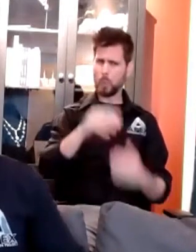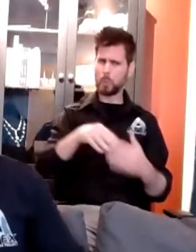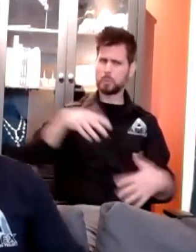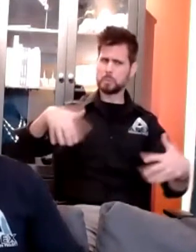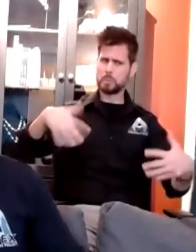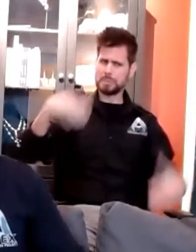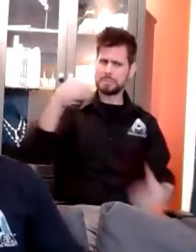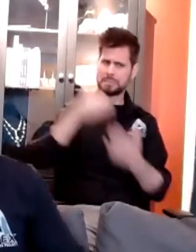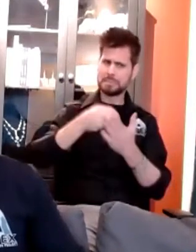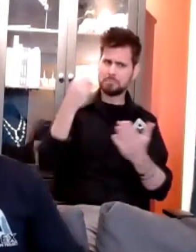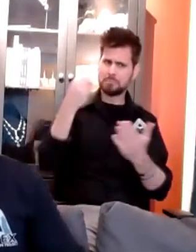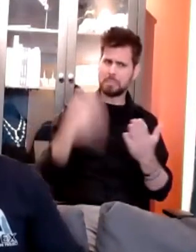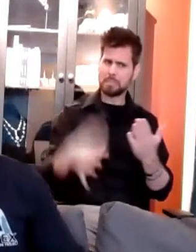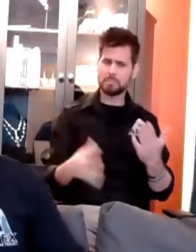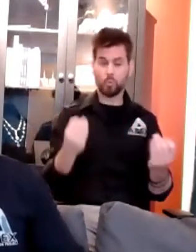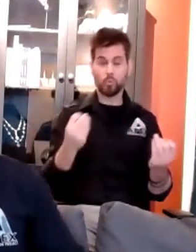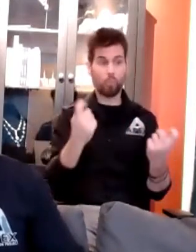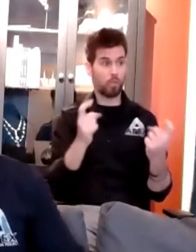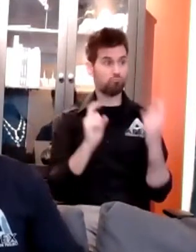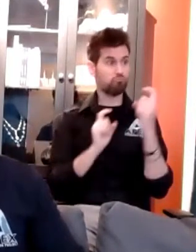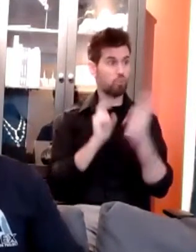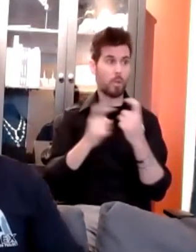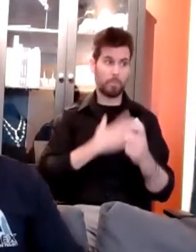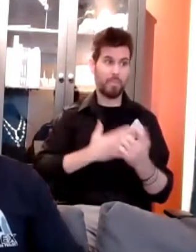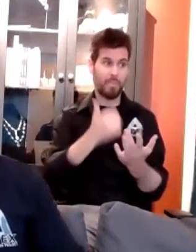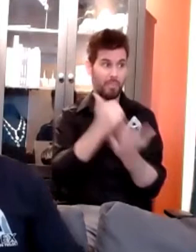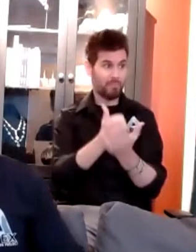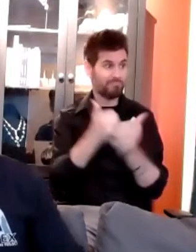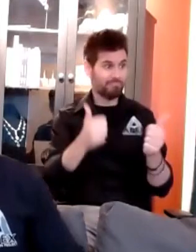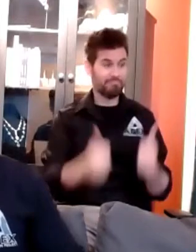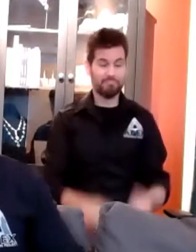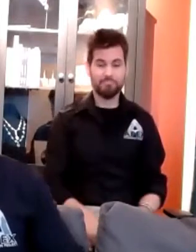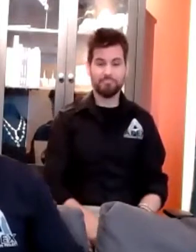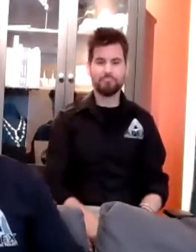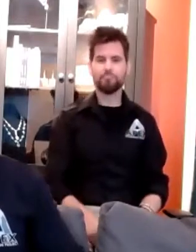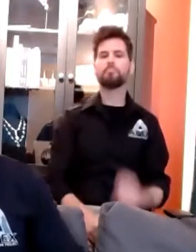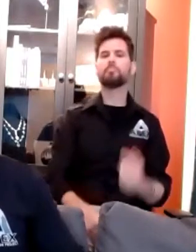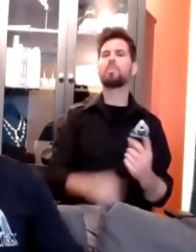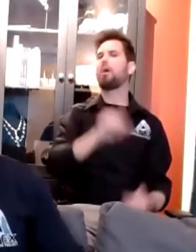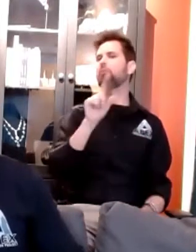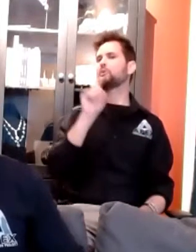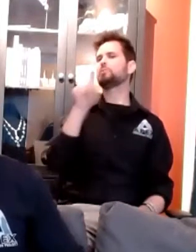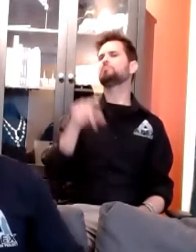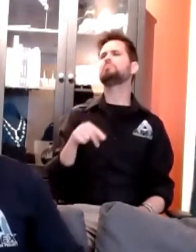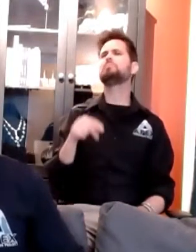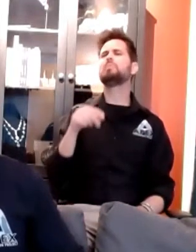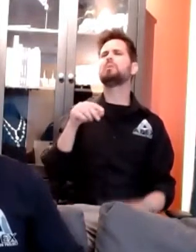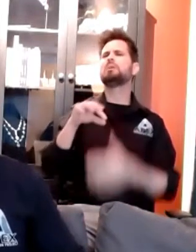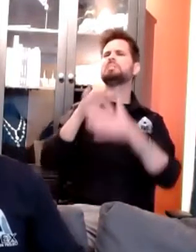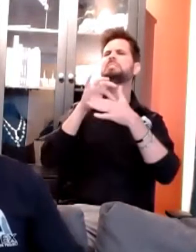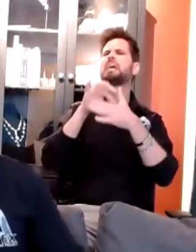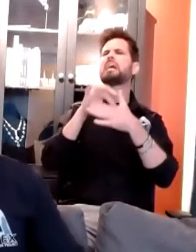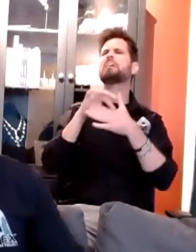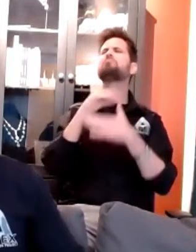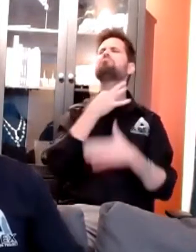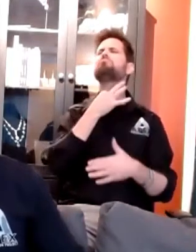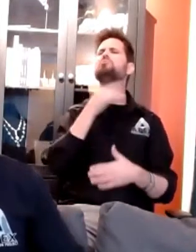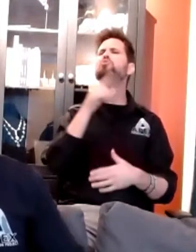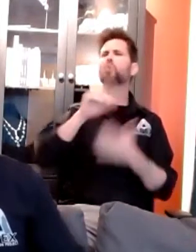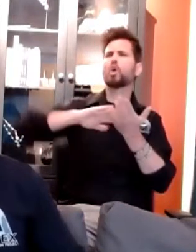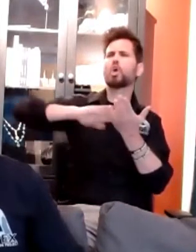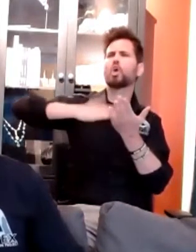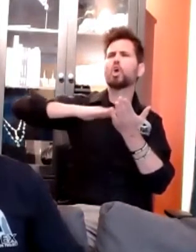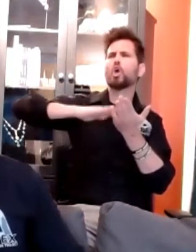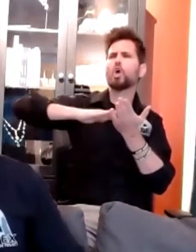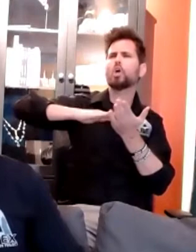question regarding the treats that you guys talked about. Why do you cook the steak and hot dogs? We use hot dogs as